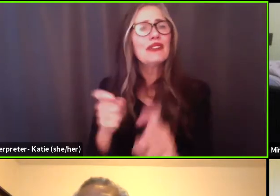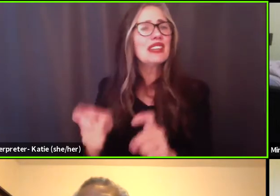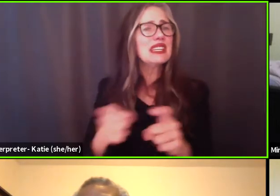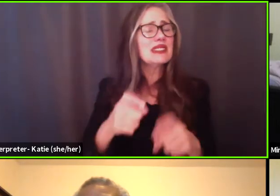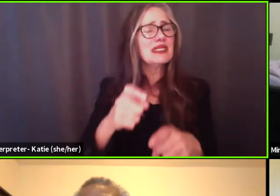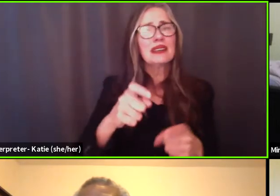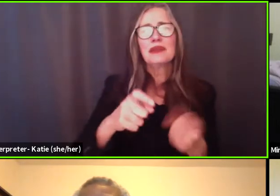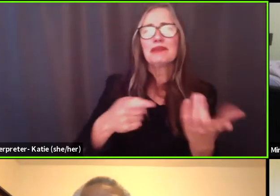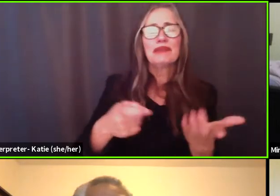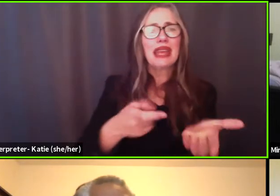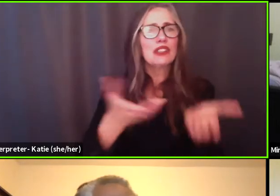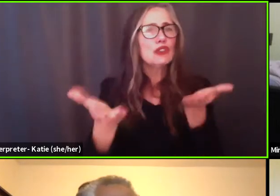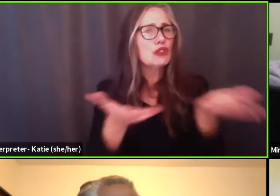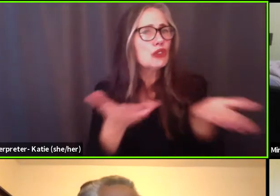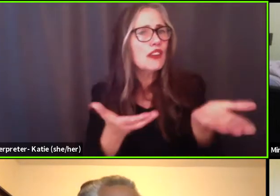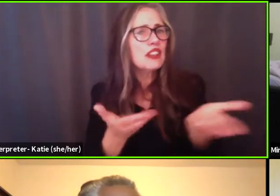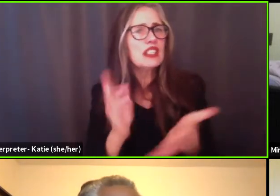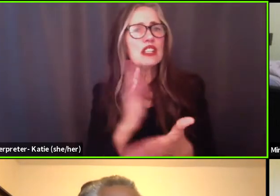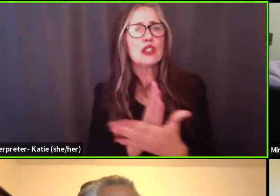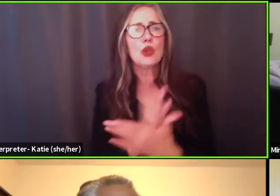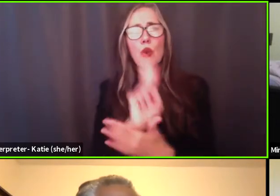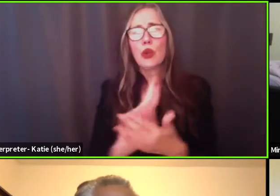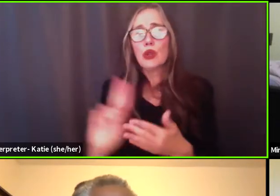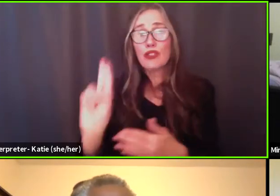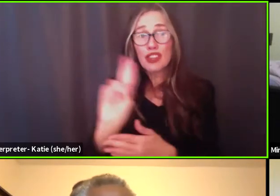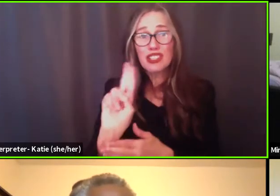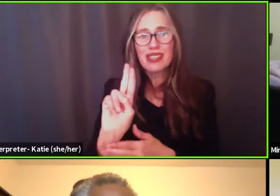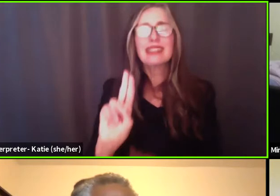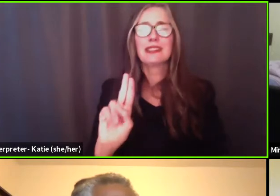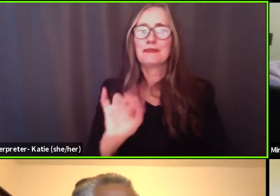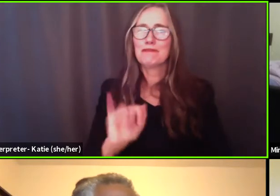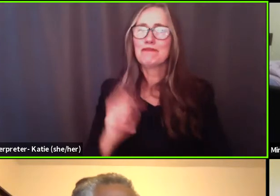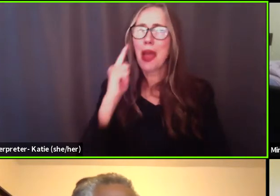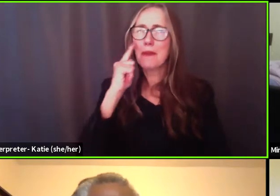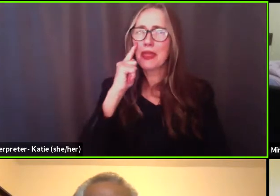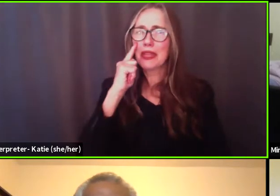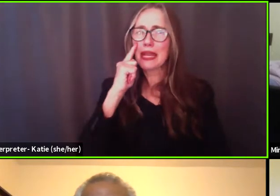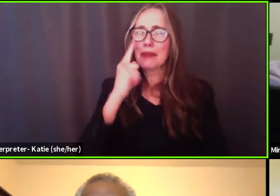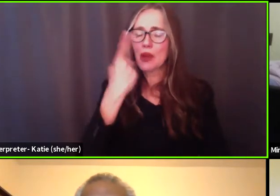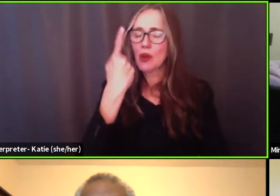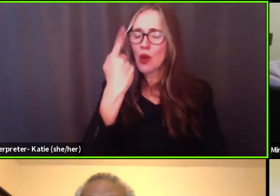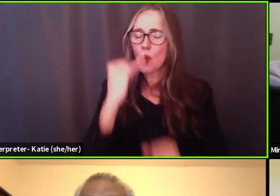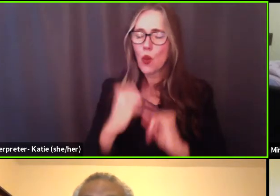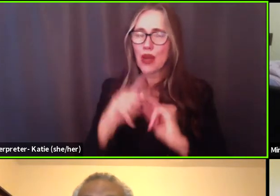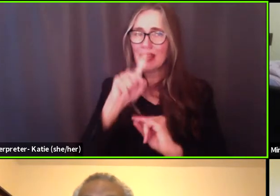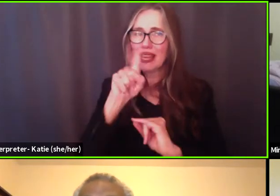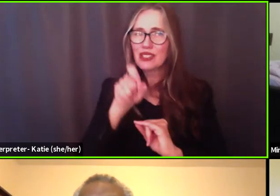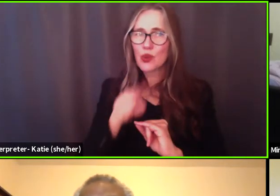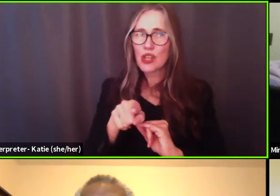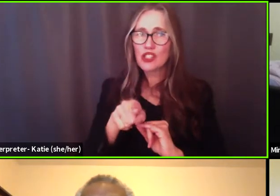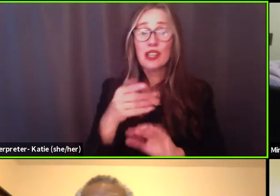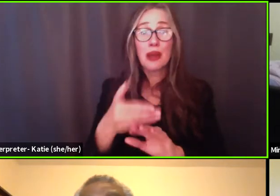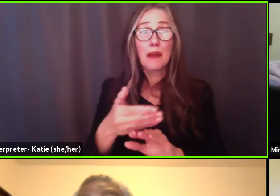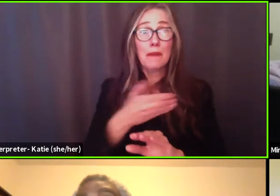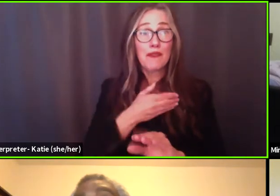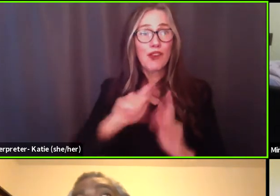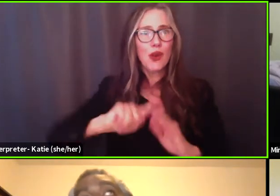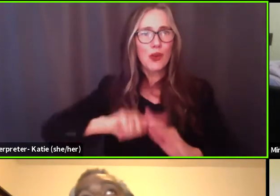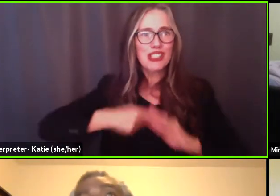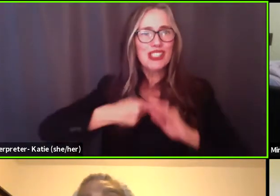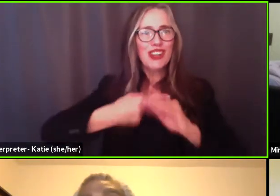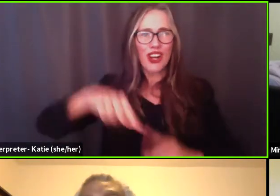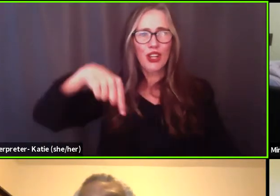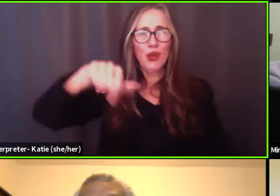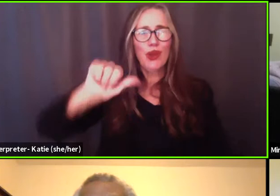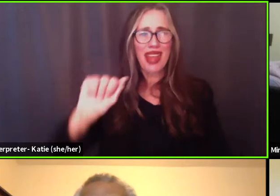is is is positioned and it reminds me of one final question that i do want to sort of get to before we move into the q a because it